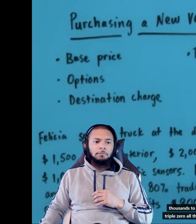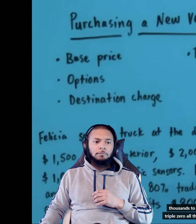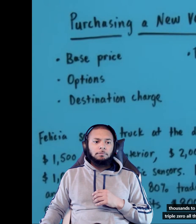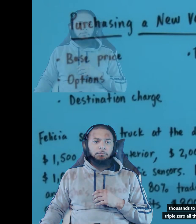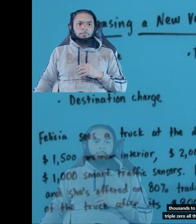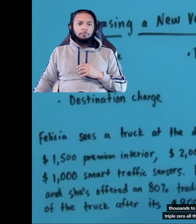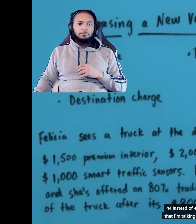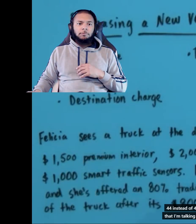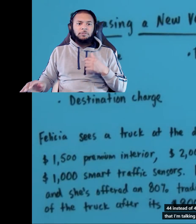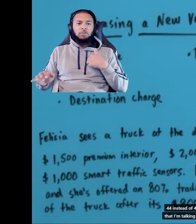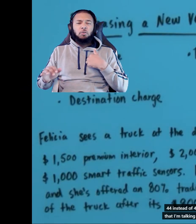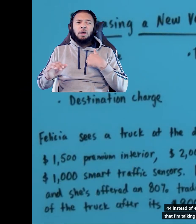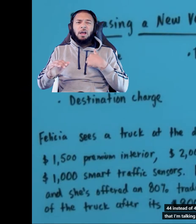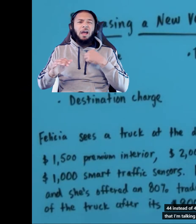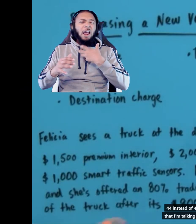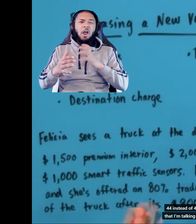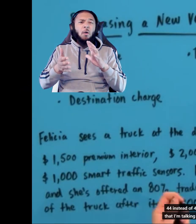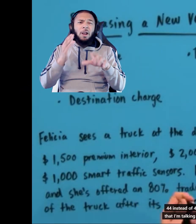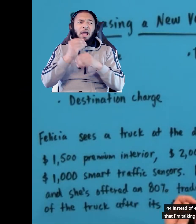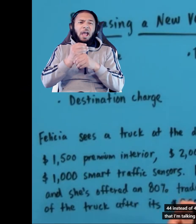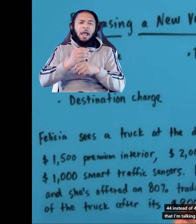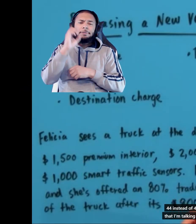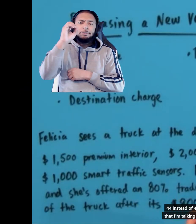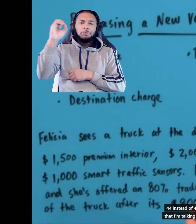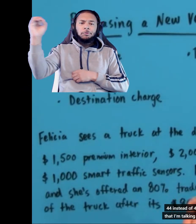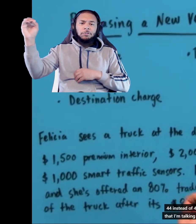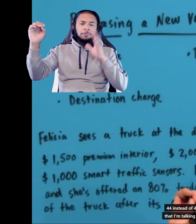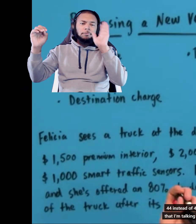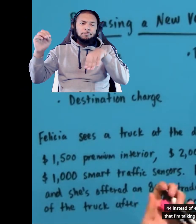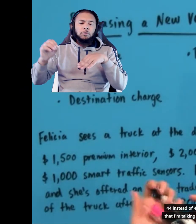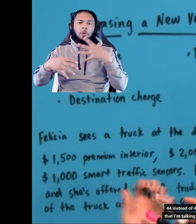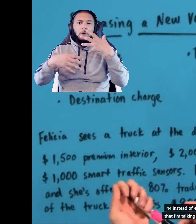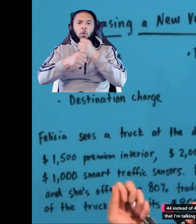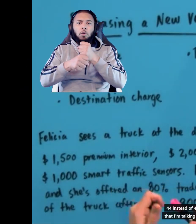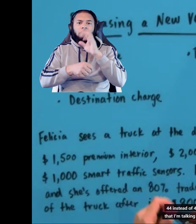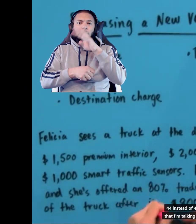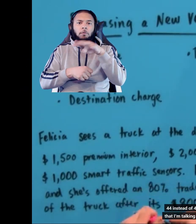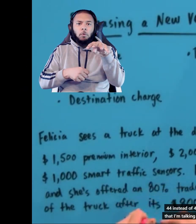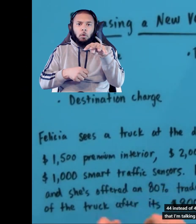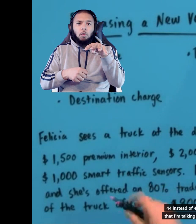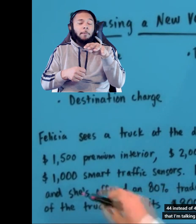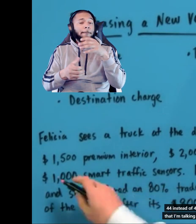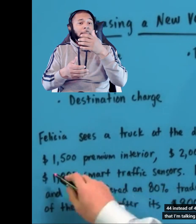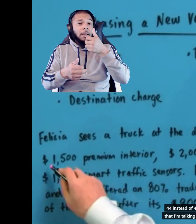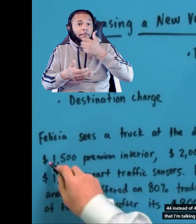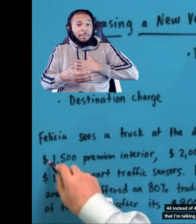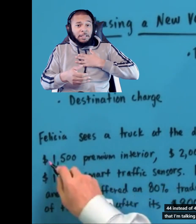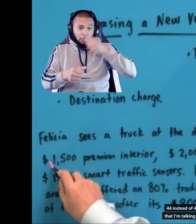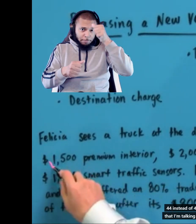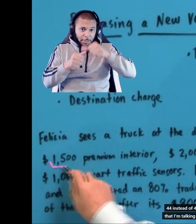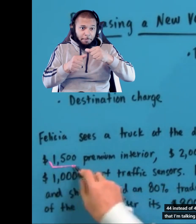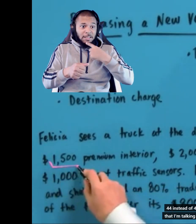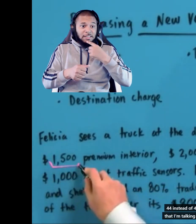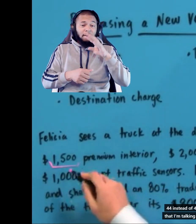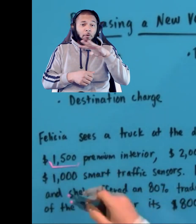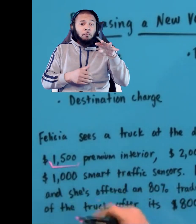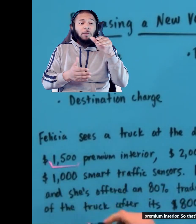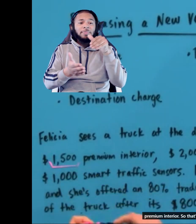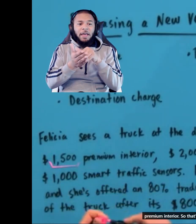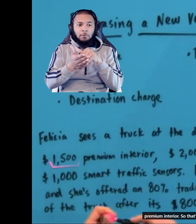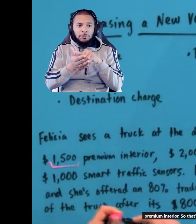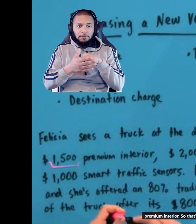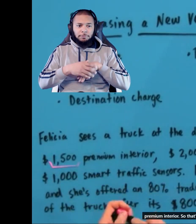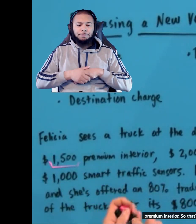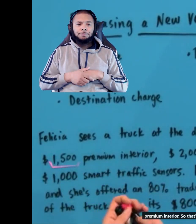000 all the time. So I'm going to write 44 instead of 44,000. And just remember that I'm talking about thousands. $1,500